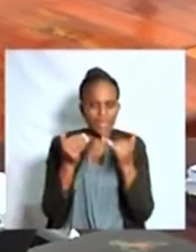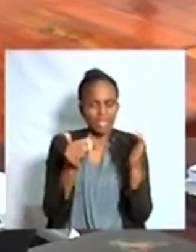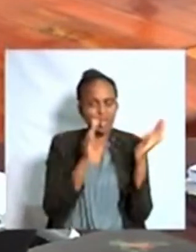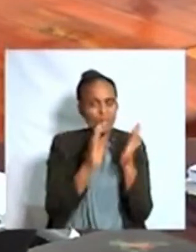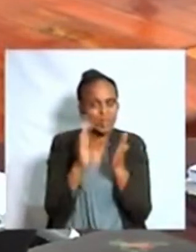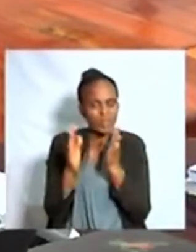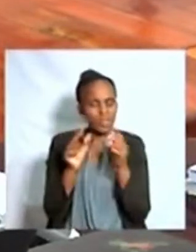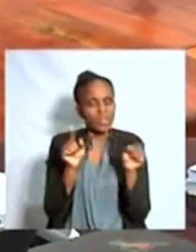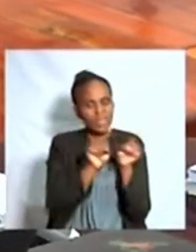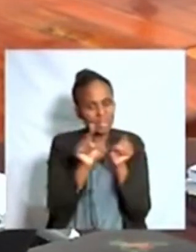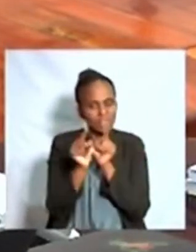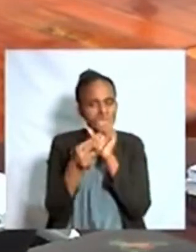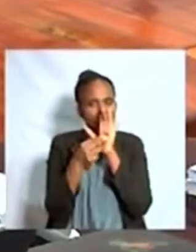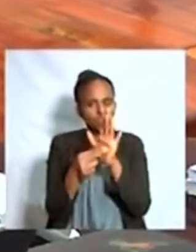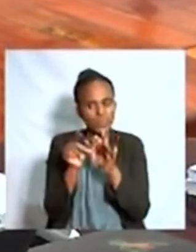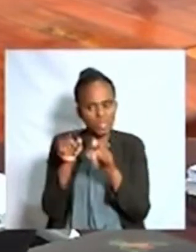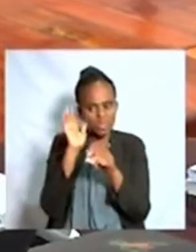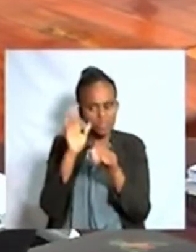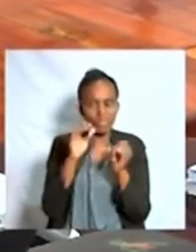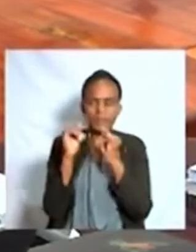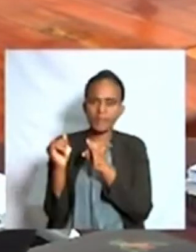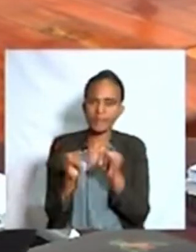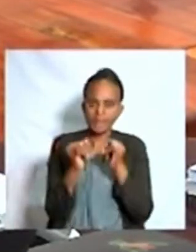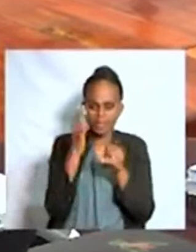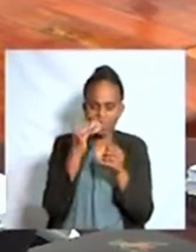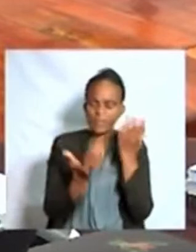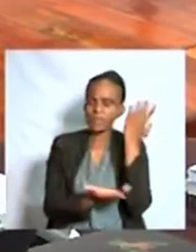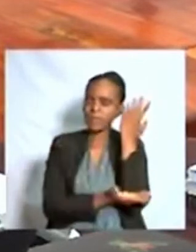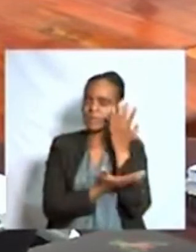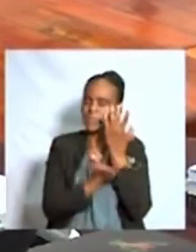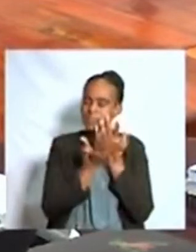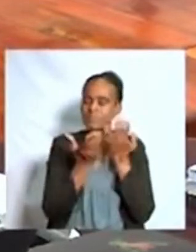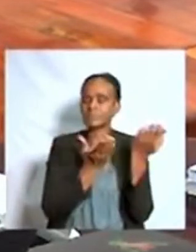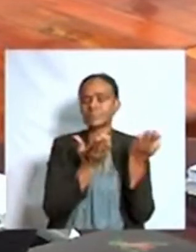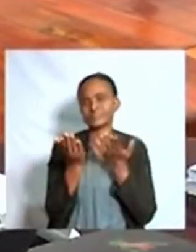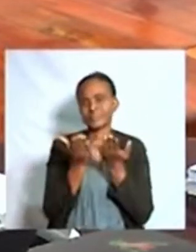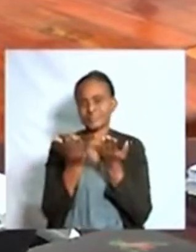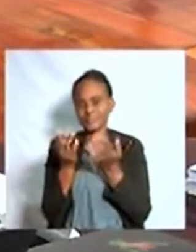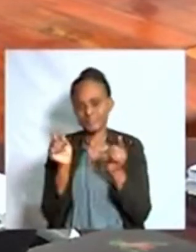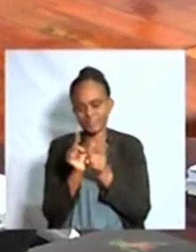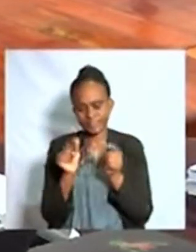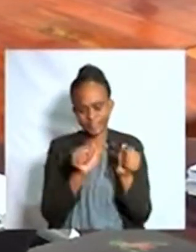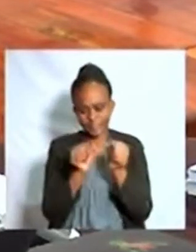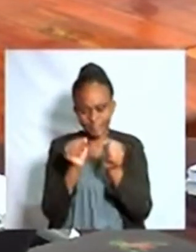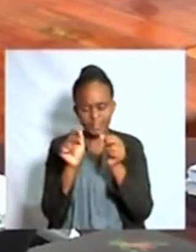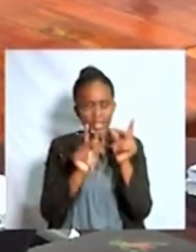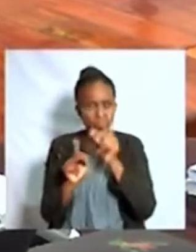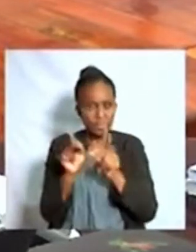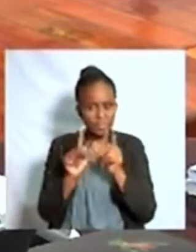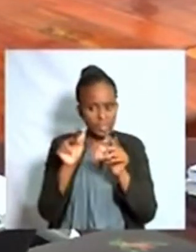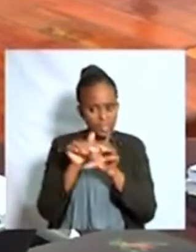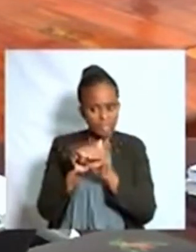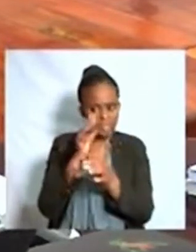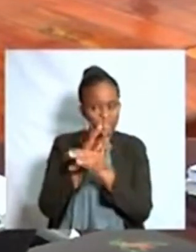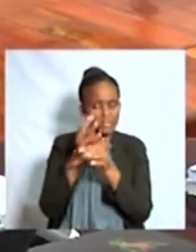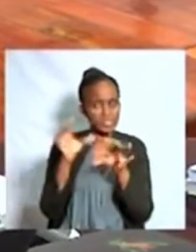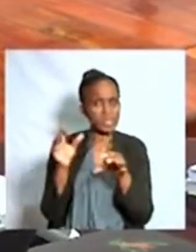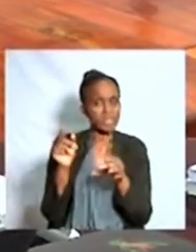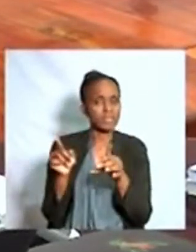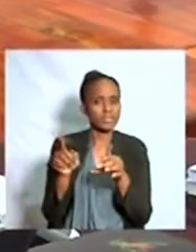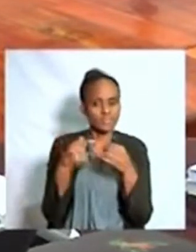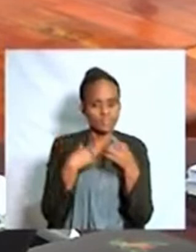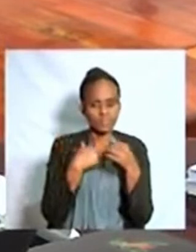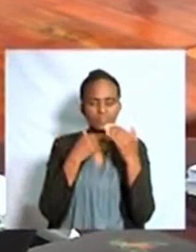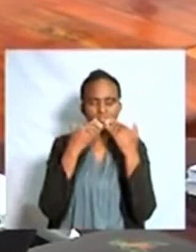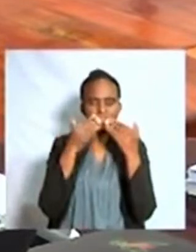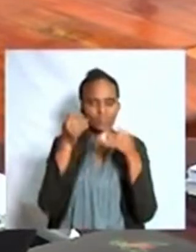as indicated herein shall be implemented in order to improve service delivery to the citizens of the municipality of Chinsali. I thank